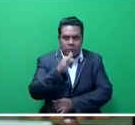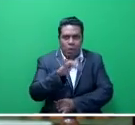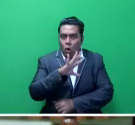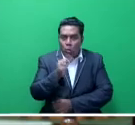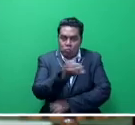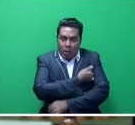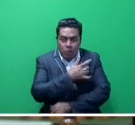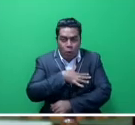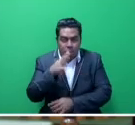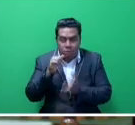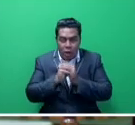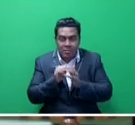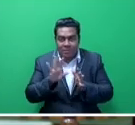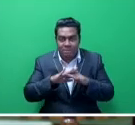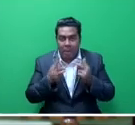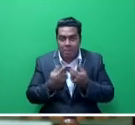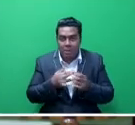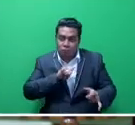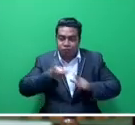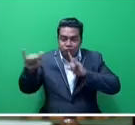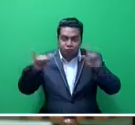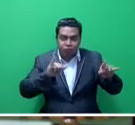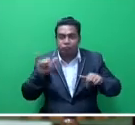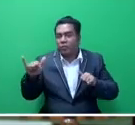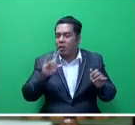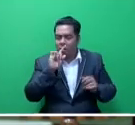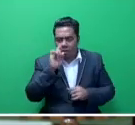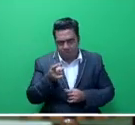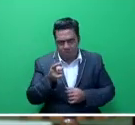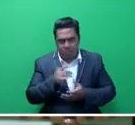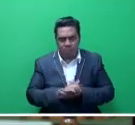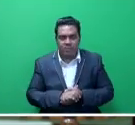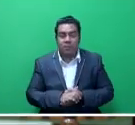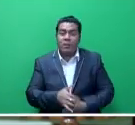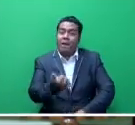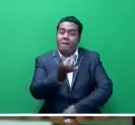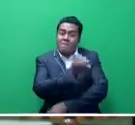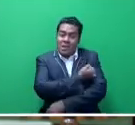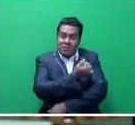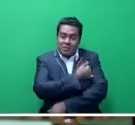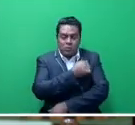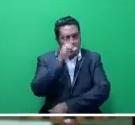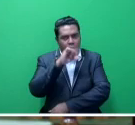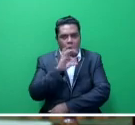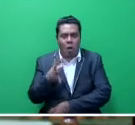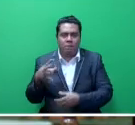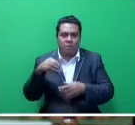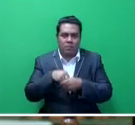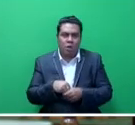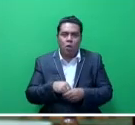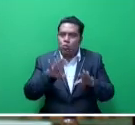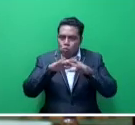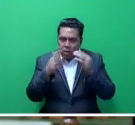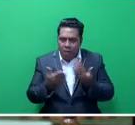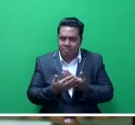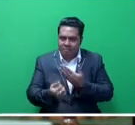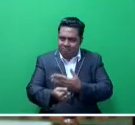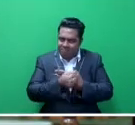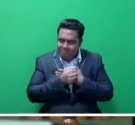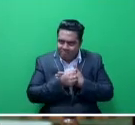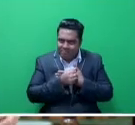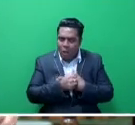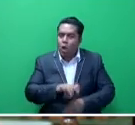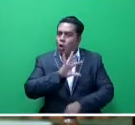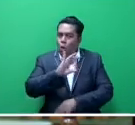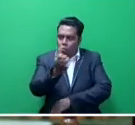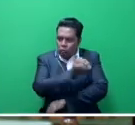and families abroad. Without vaccines, we cannot gather and be together safely. No jabs,